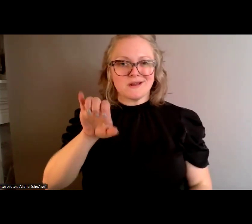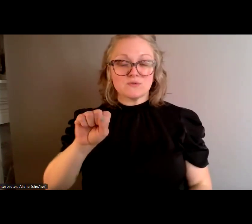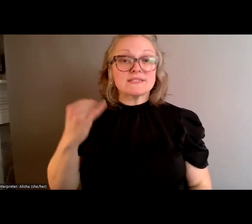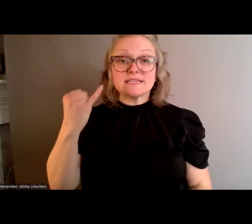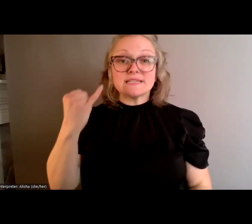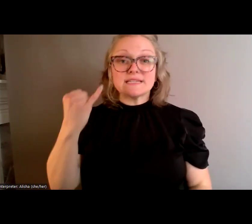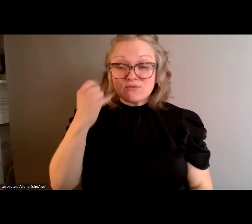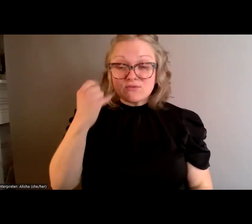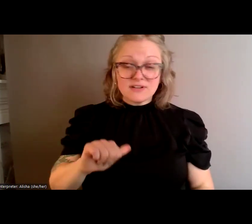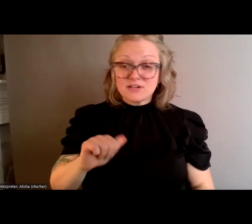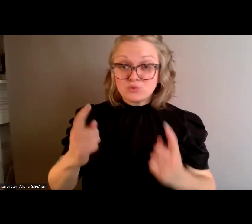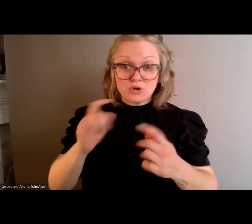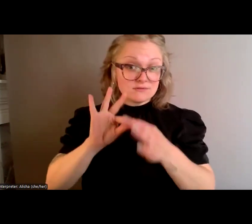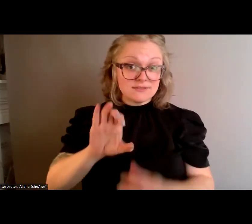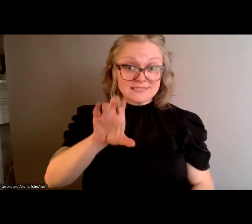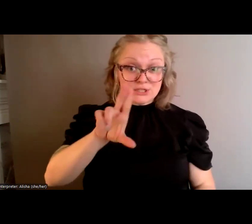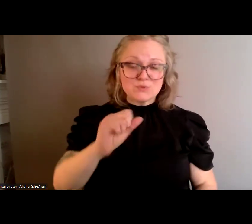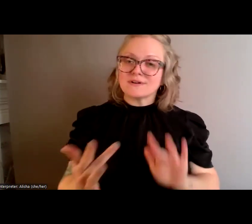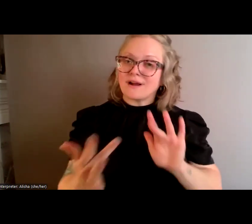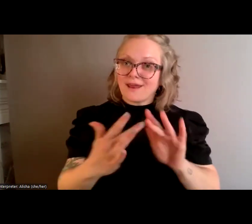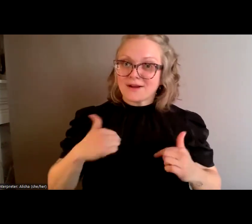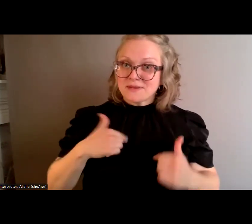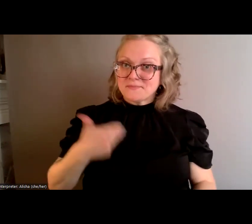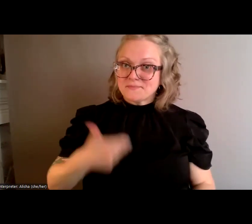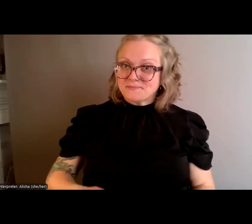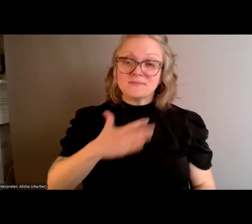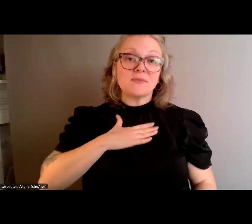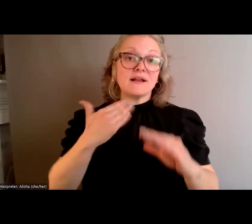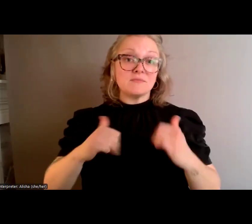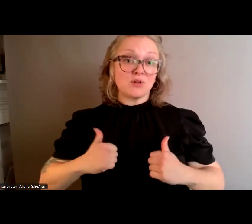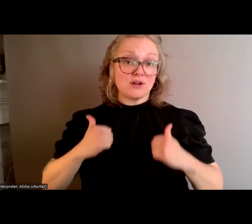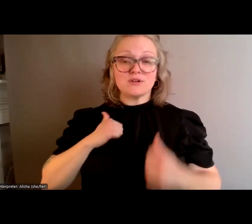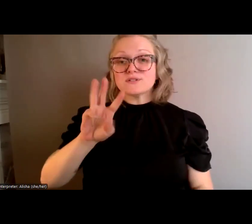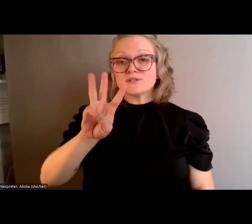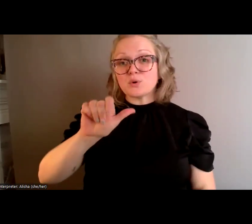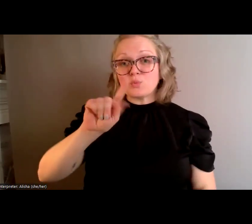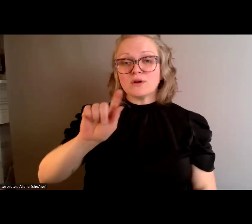about CEUs, you can contact me. My email address is